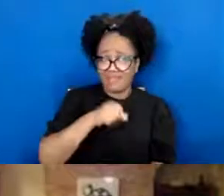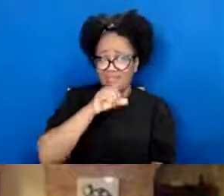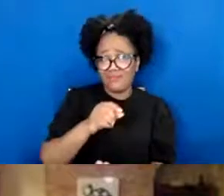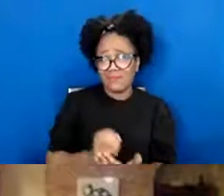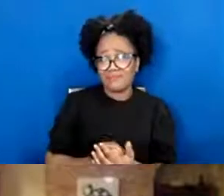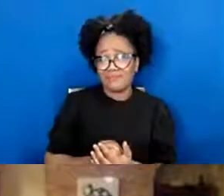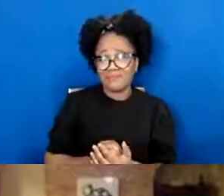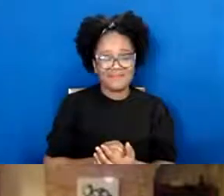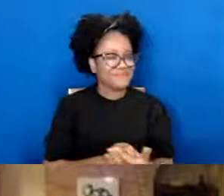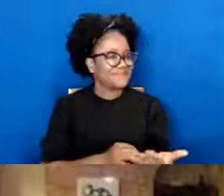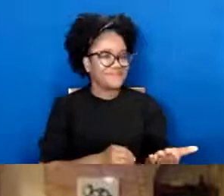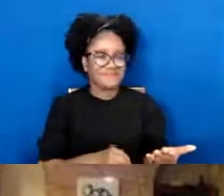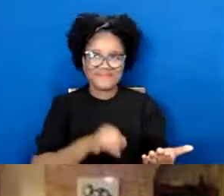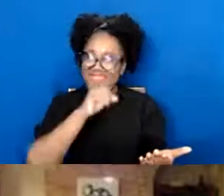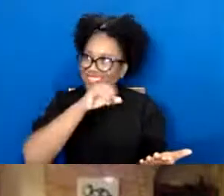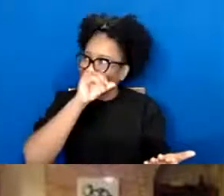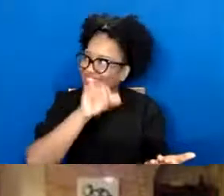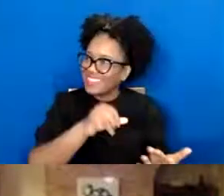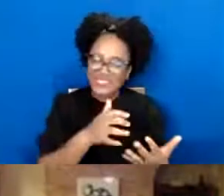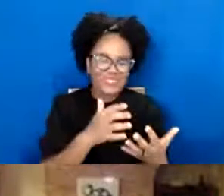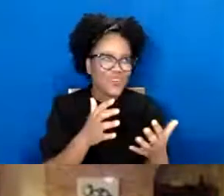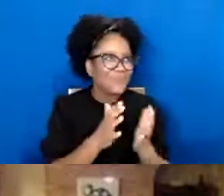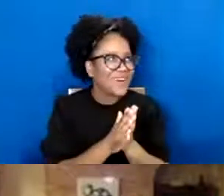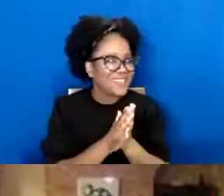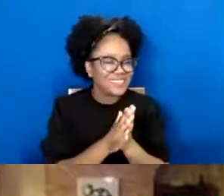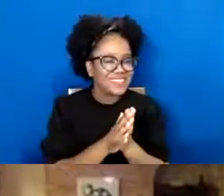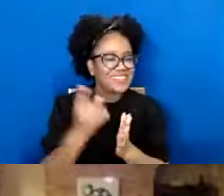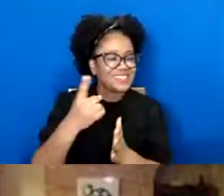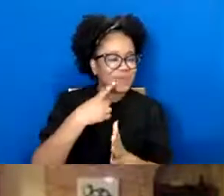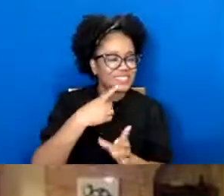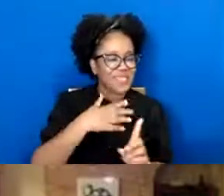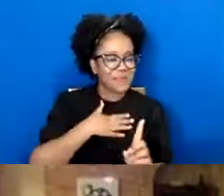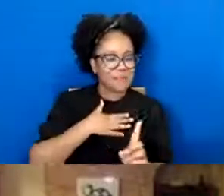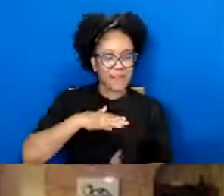I love that. I love that so much. Somebody said my yeasty pillow.